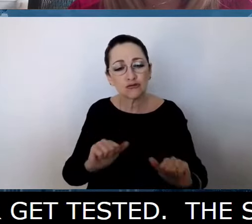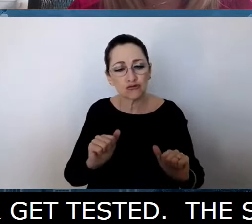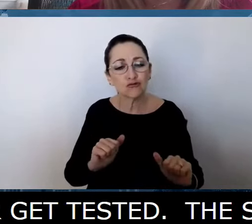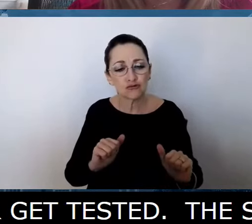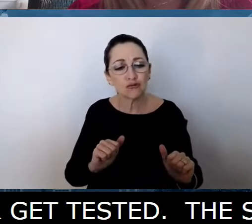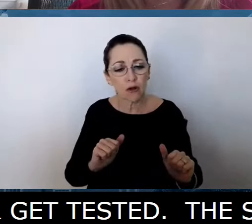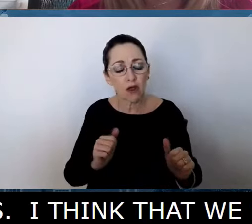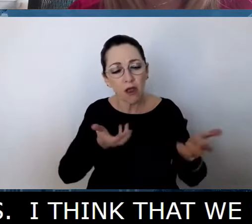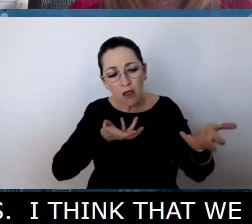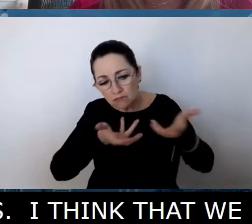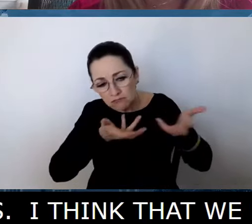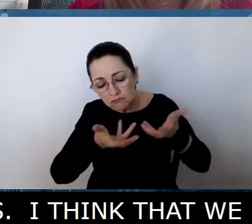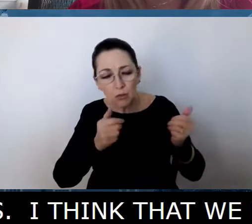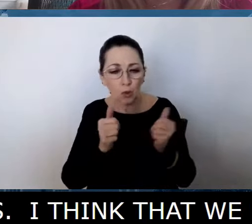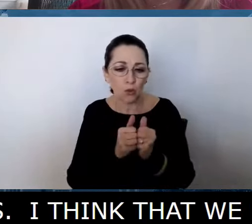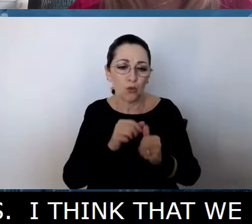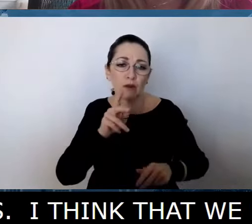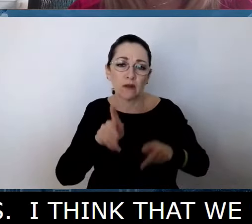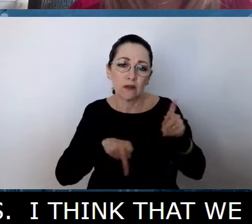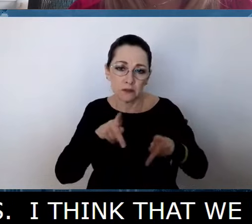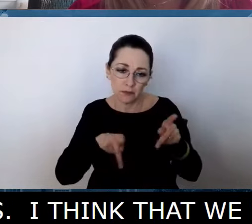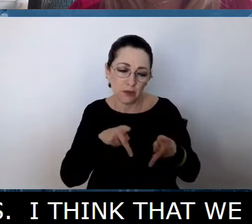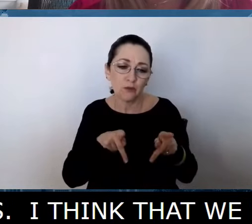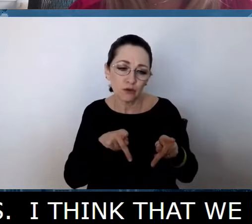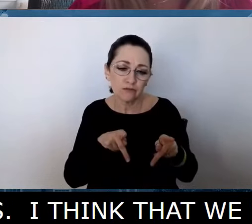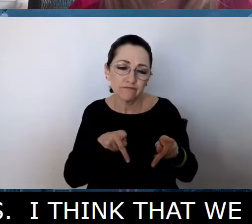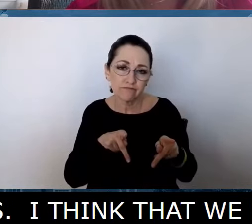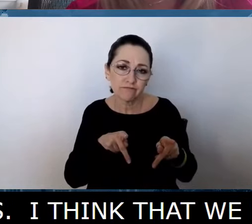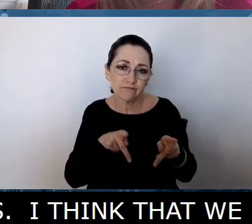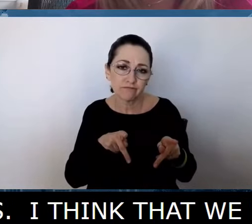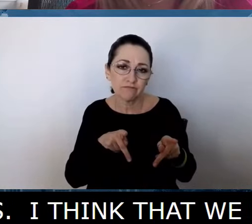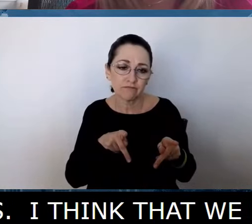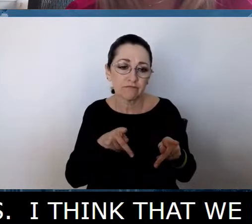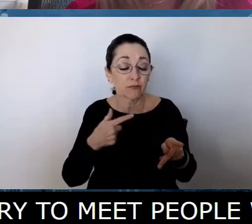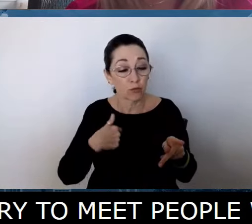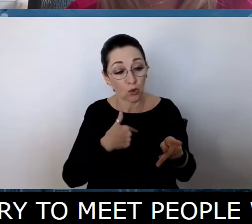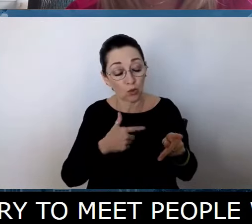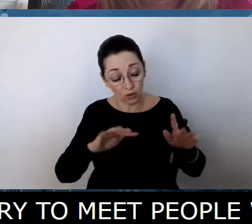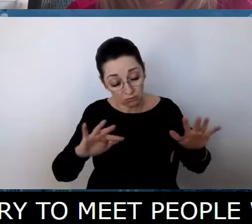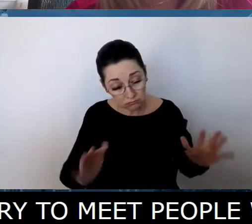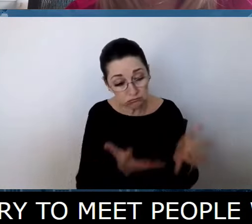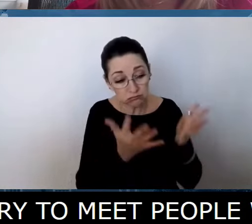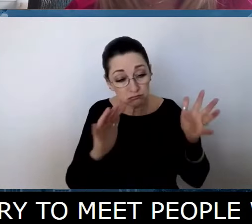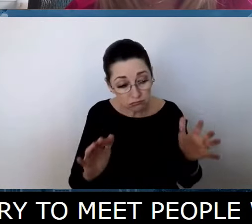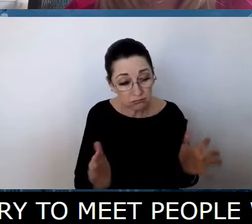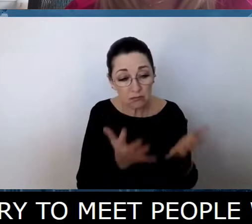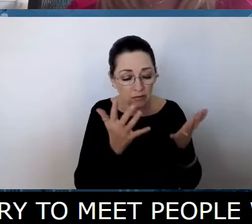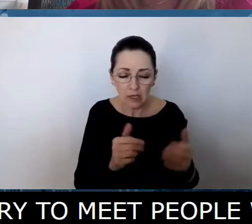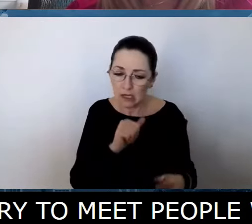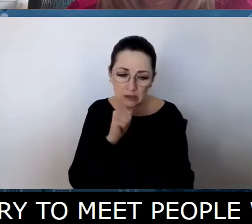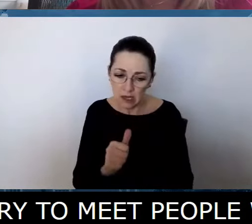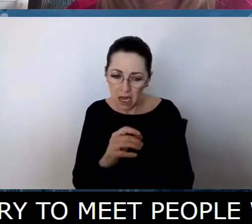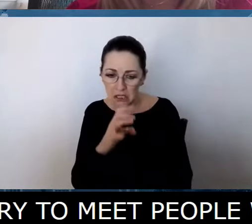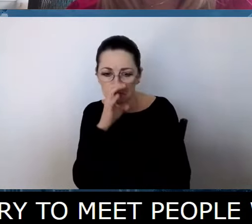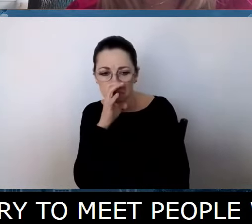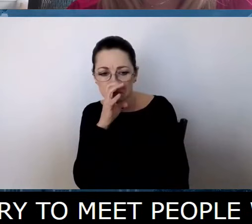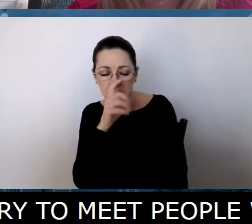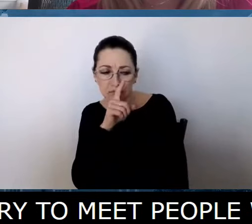and give them a little bit of a nudge with that kind of requirement, not a rigid requirement, but